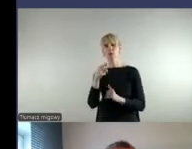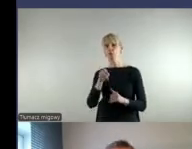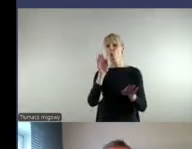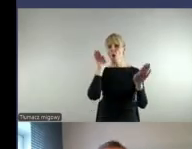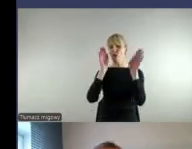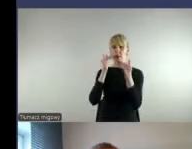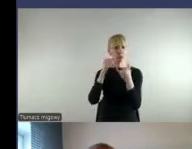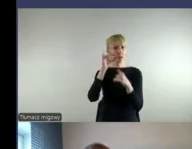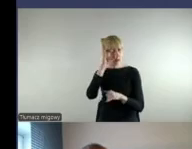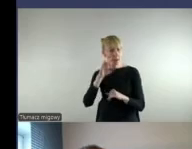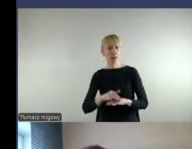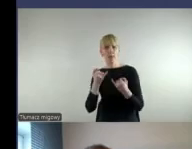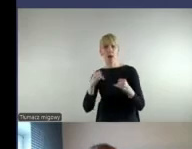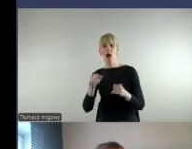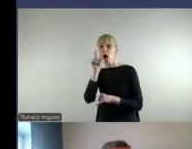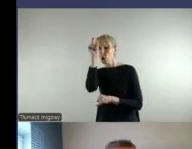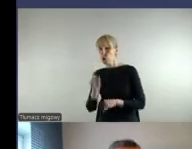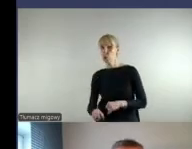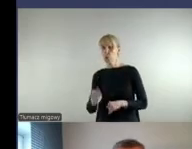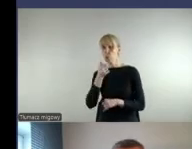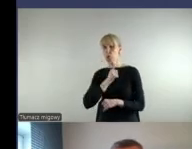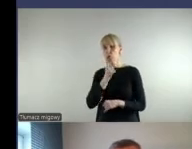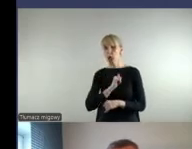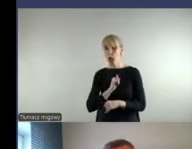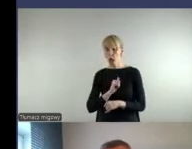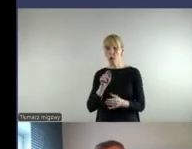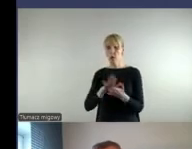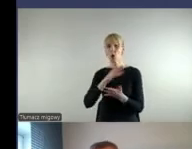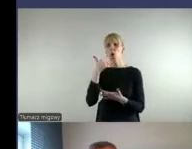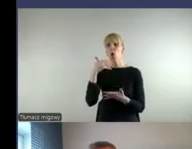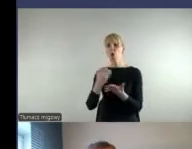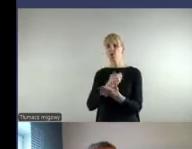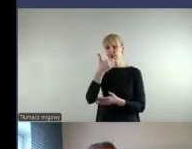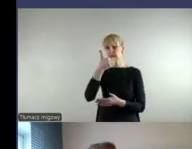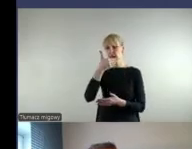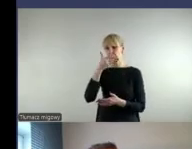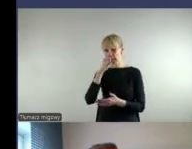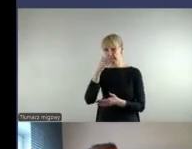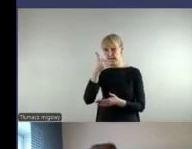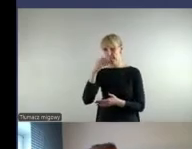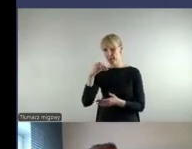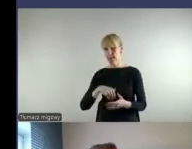the green bar shows the use of SMS text messages.